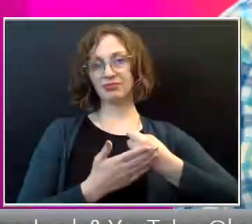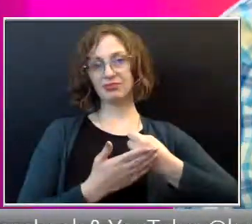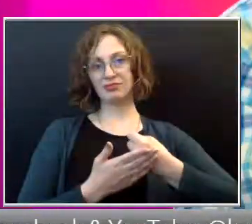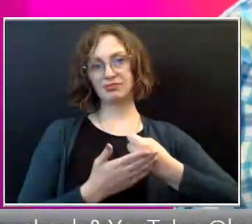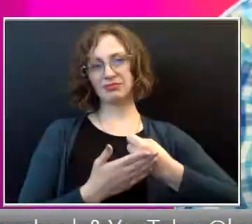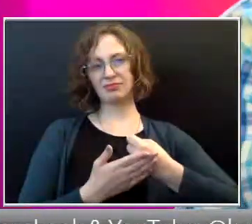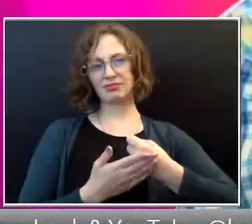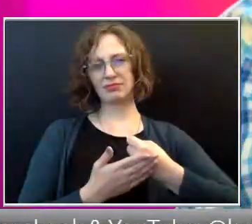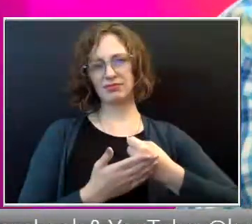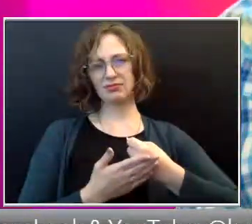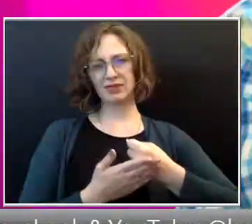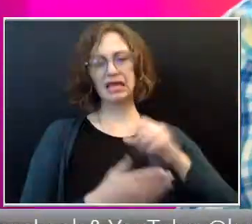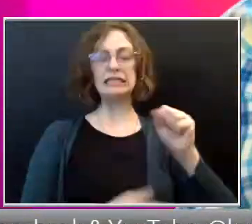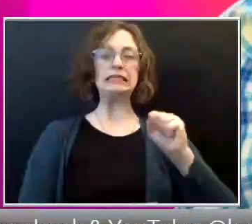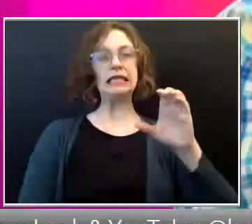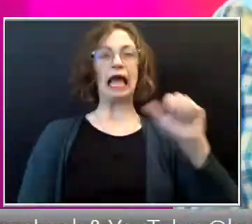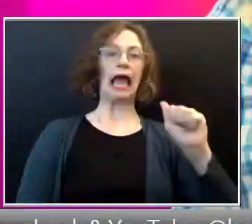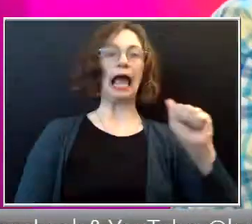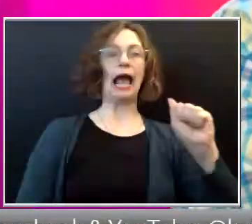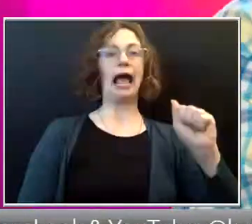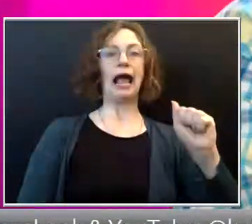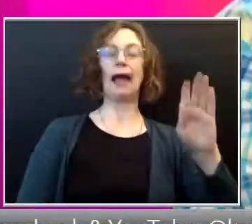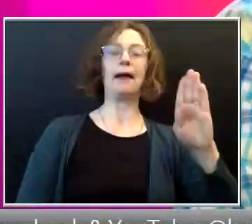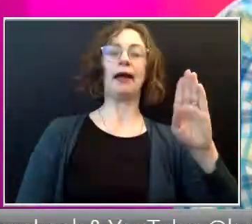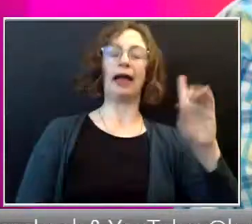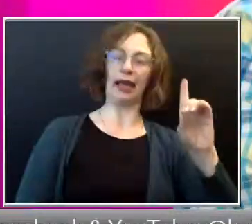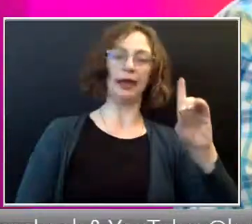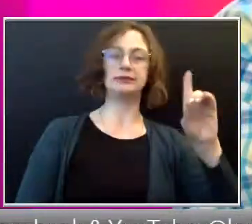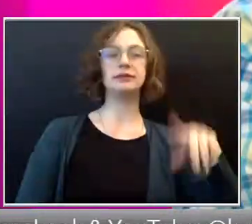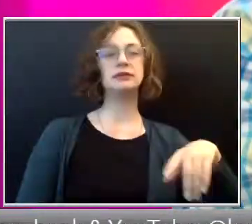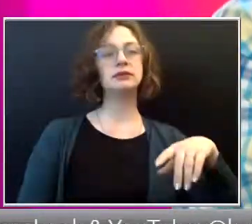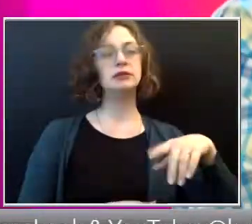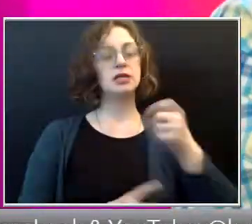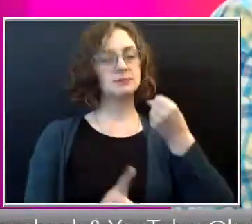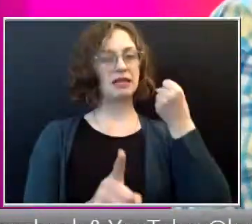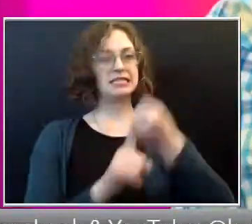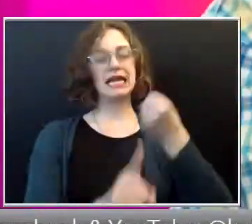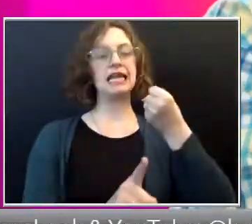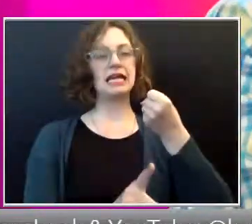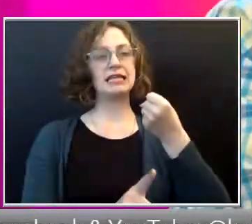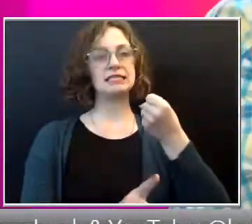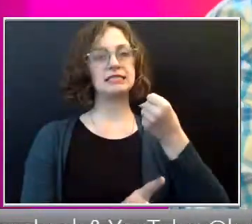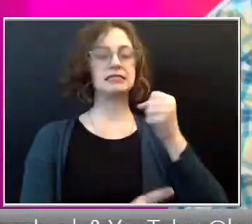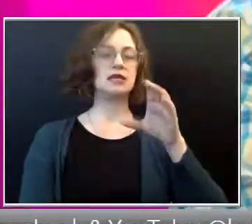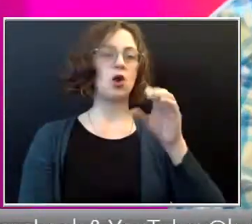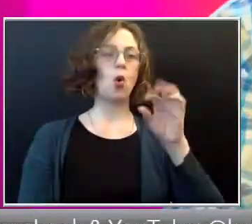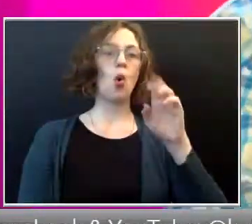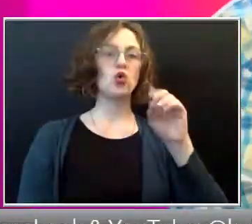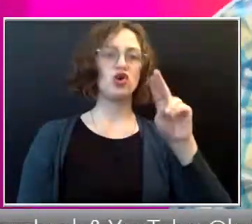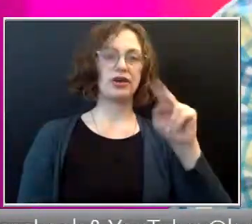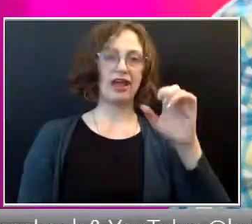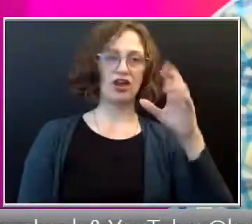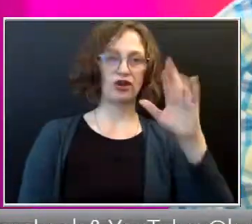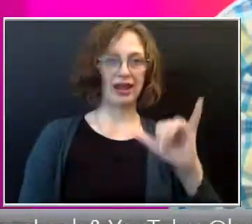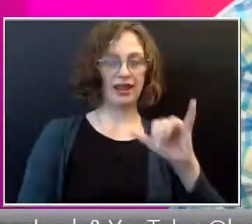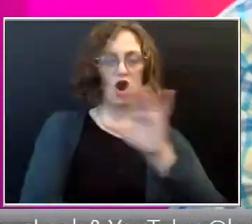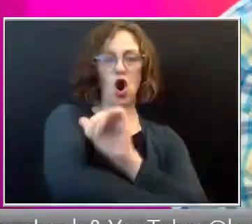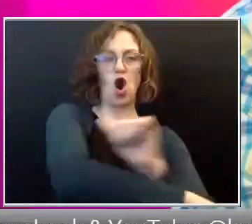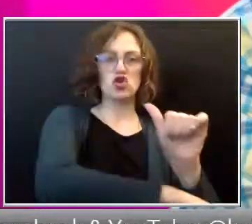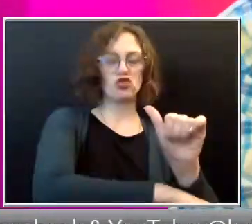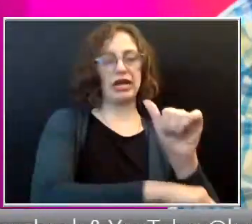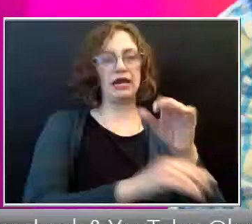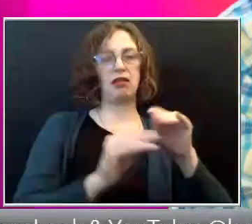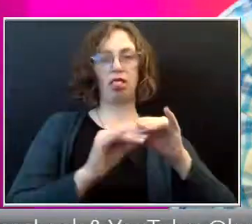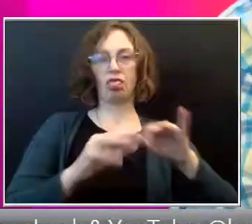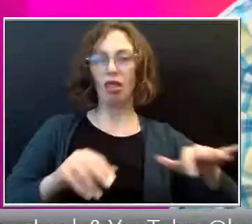spontaneous coronary artery dissection. Right. Which I guess they said they couldn't really tie it to one thing in particular.